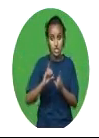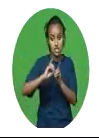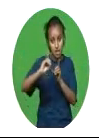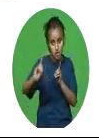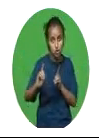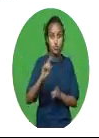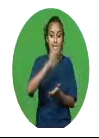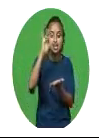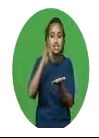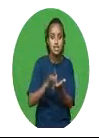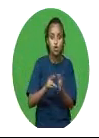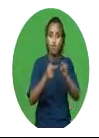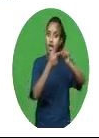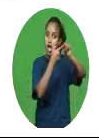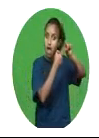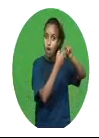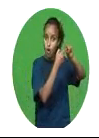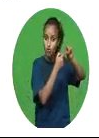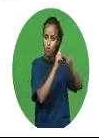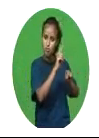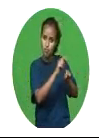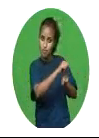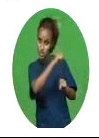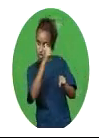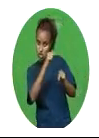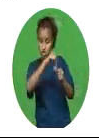of the center of the holes from each other.